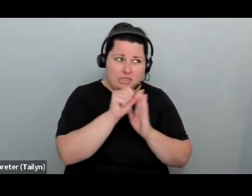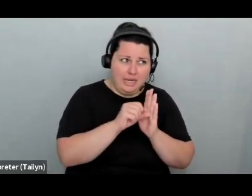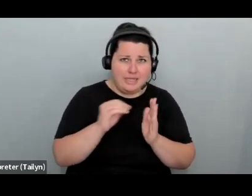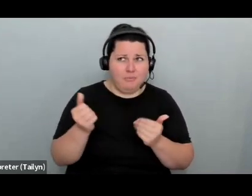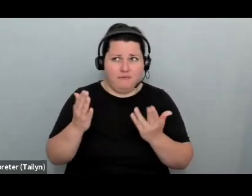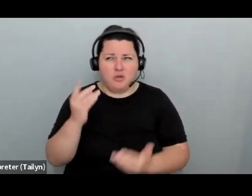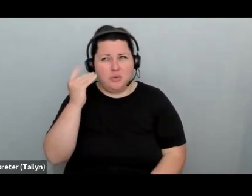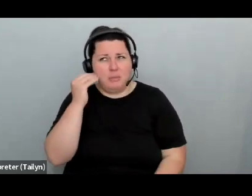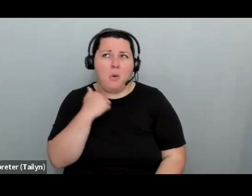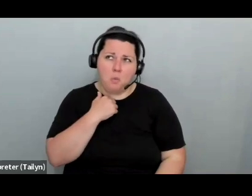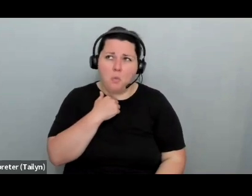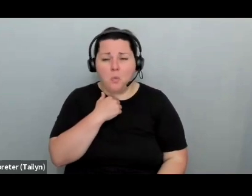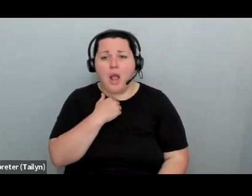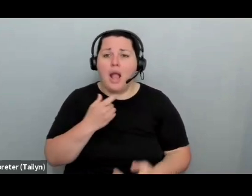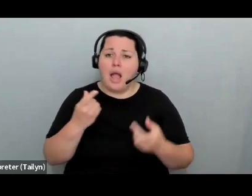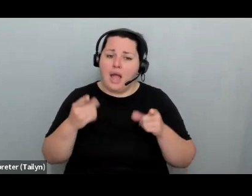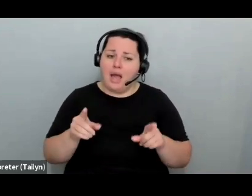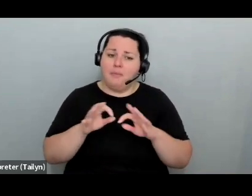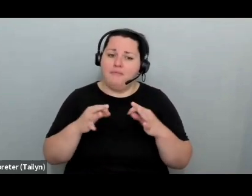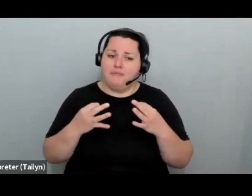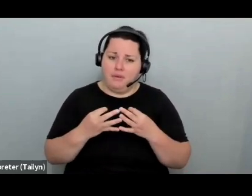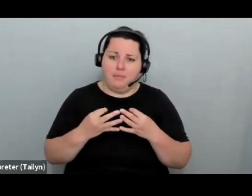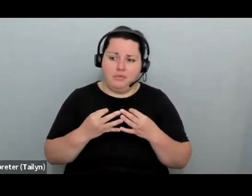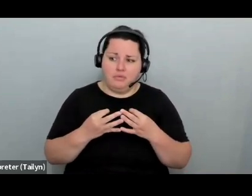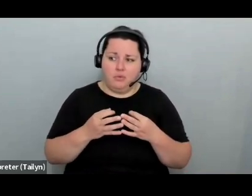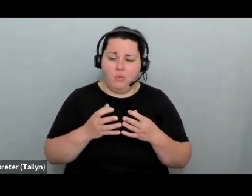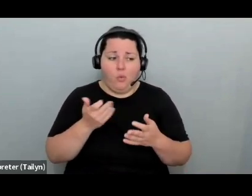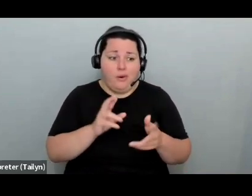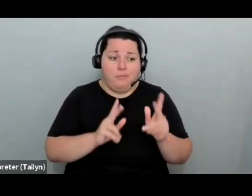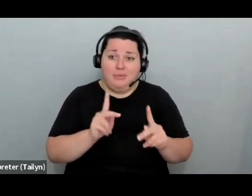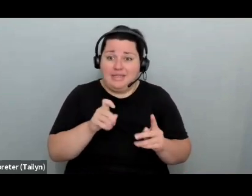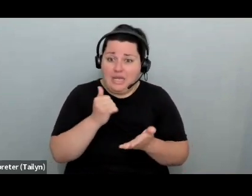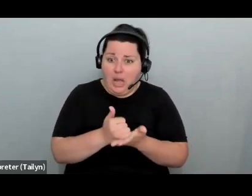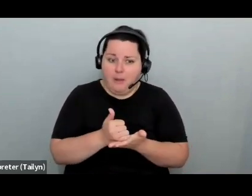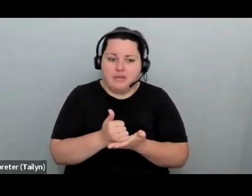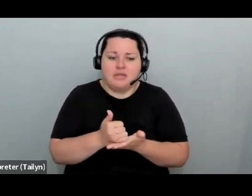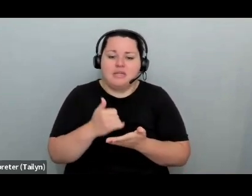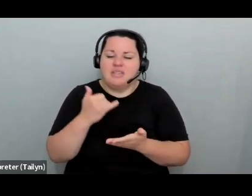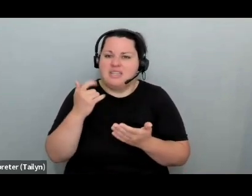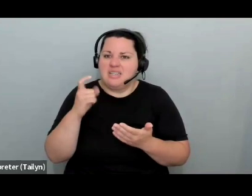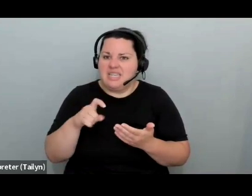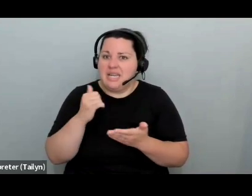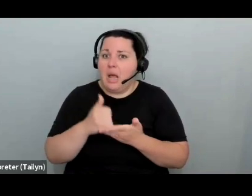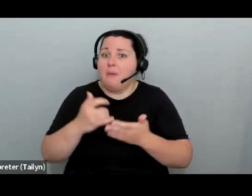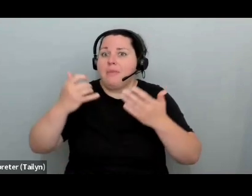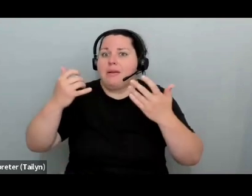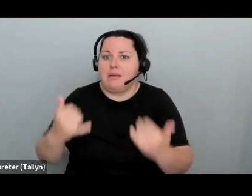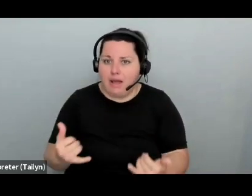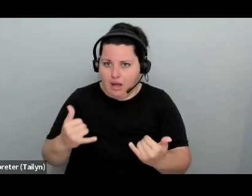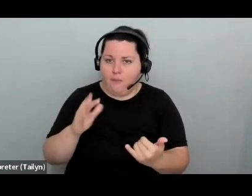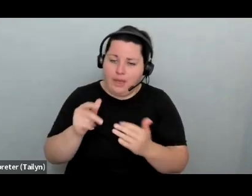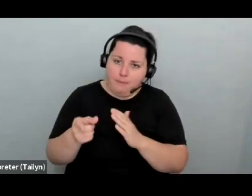consider when in fact families or individuals need help, they need help now. And so